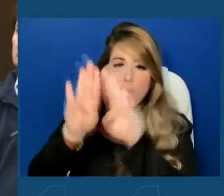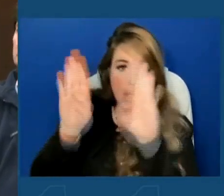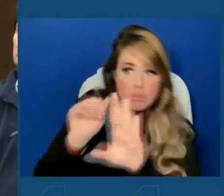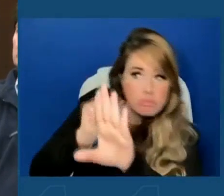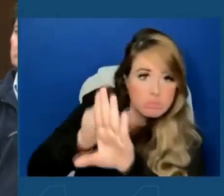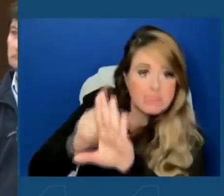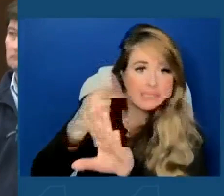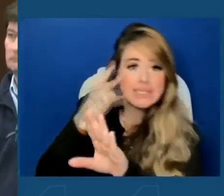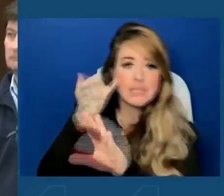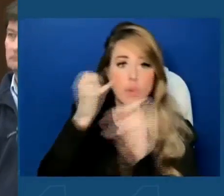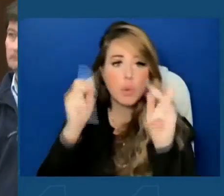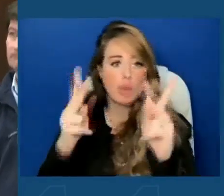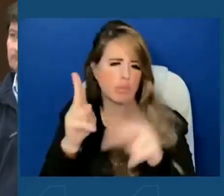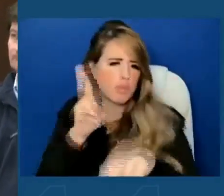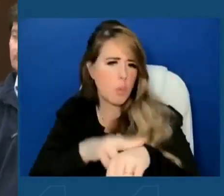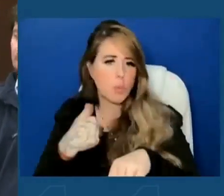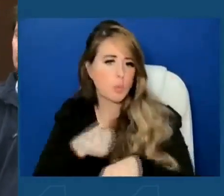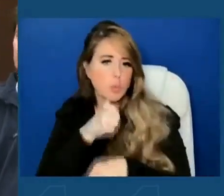condone it.